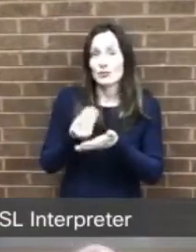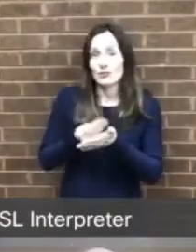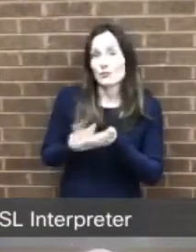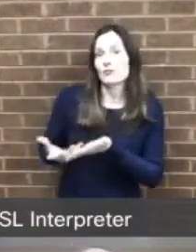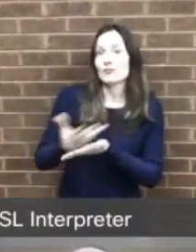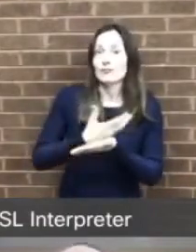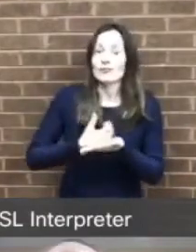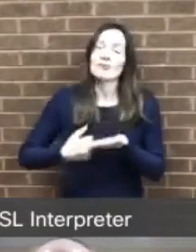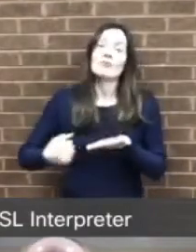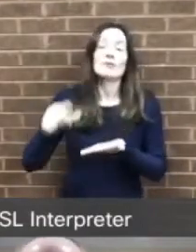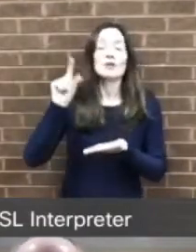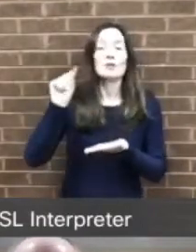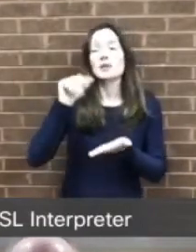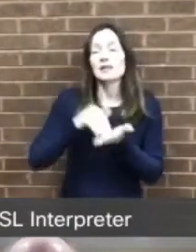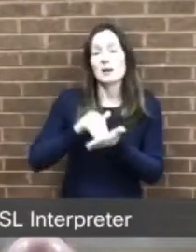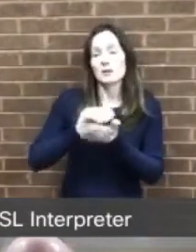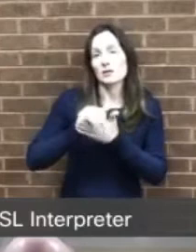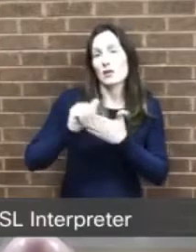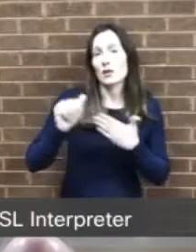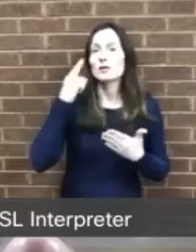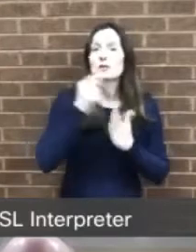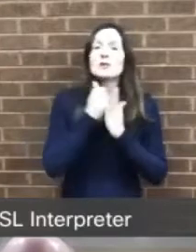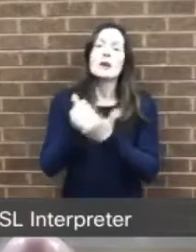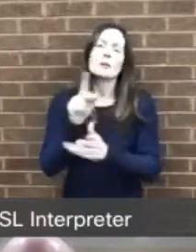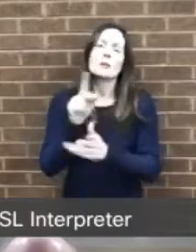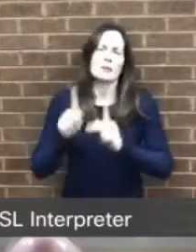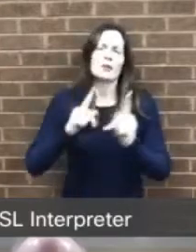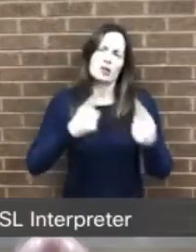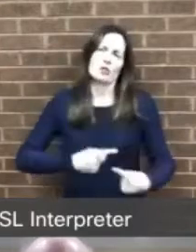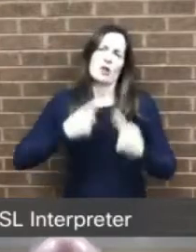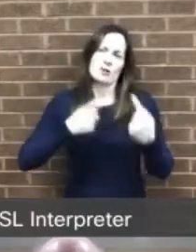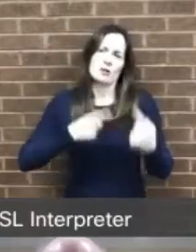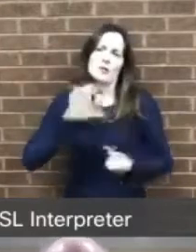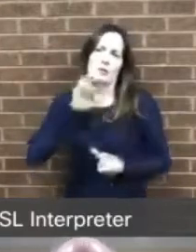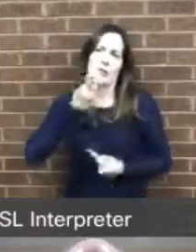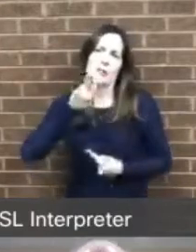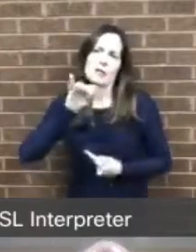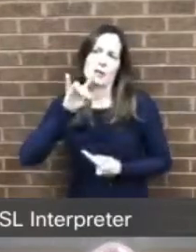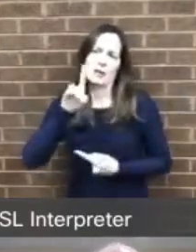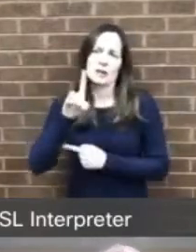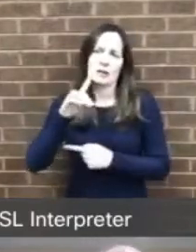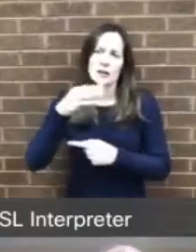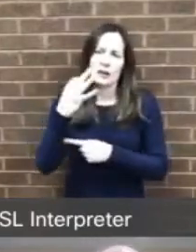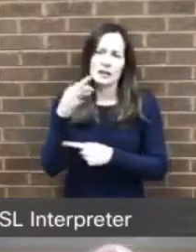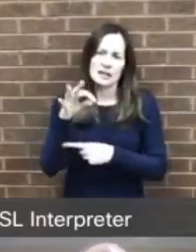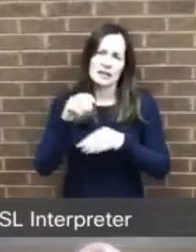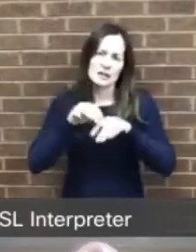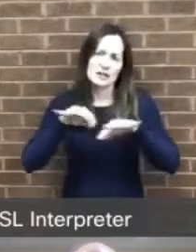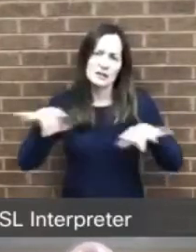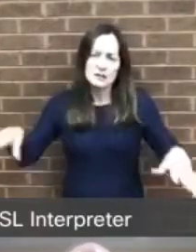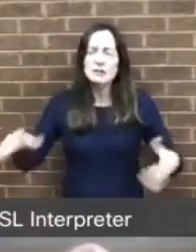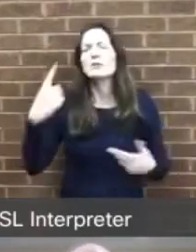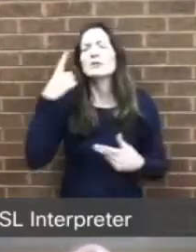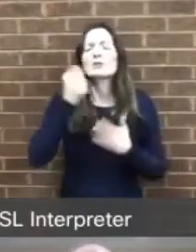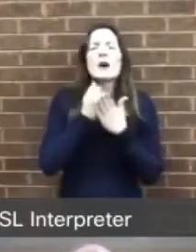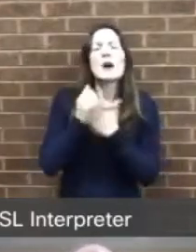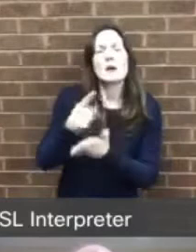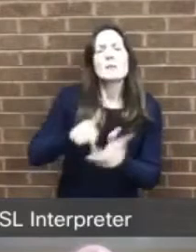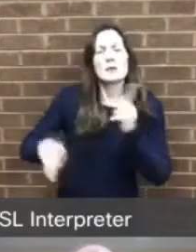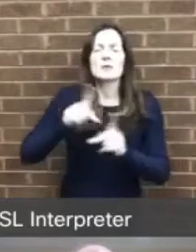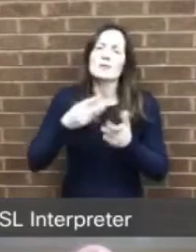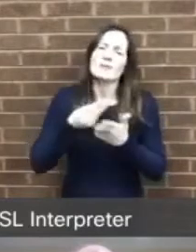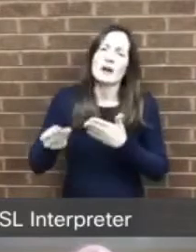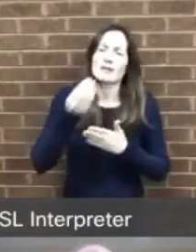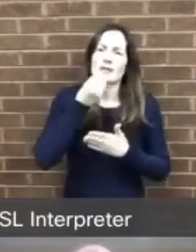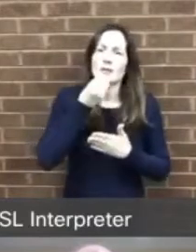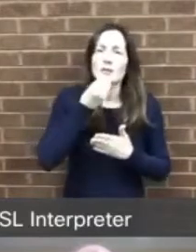help those who are struggling with COVID-19 to purchase food and supplies. Our recent Jewish community study, which was conducted last year before